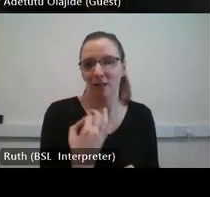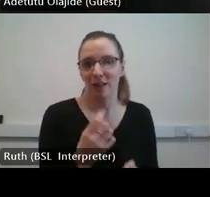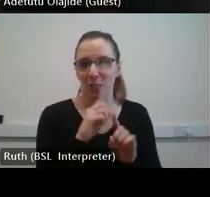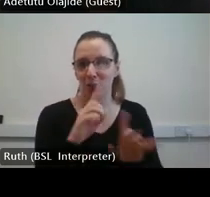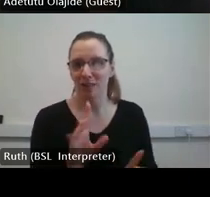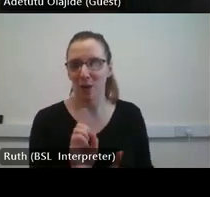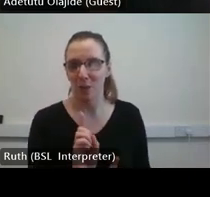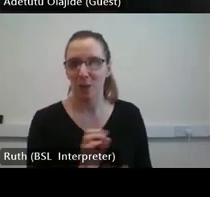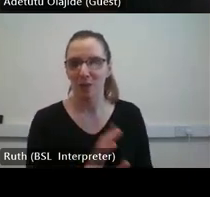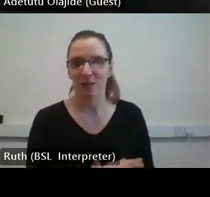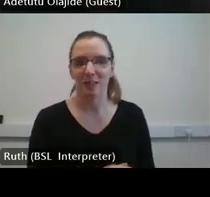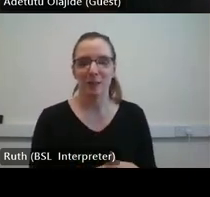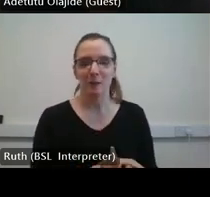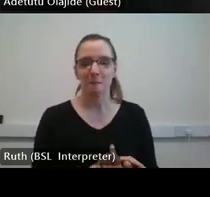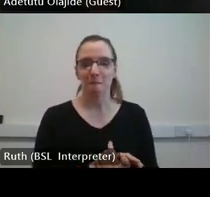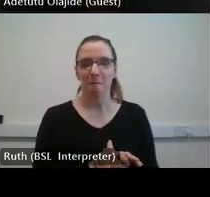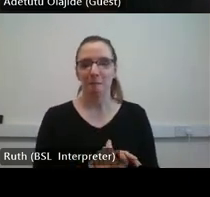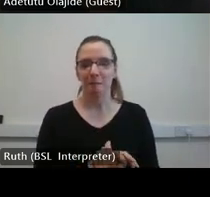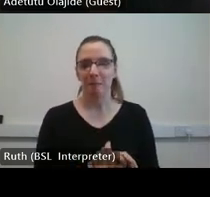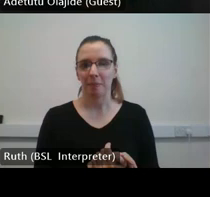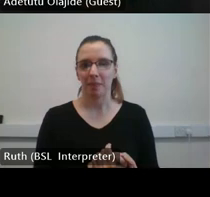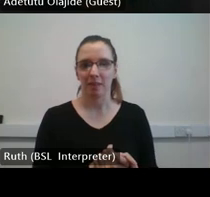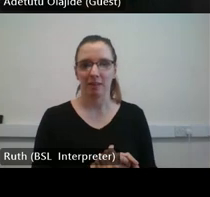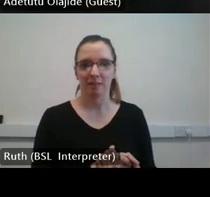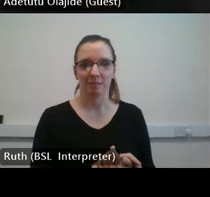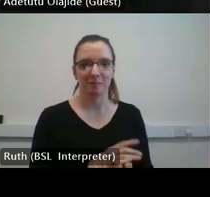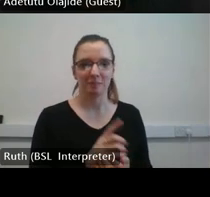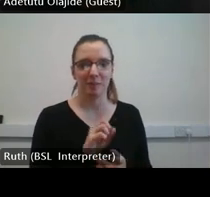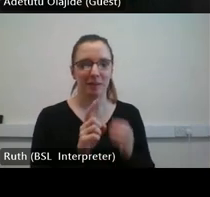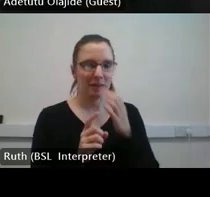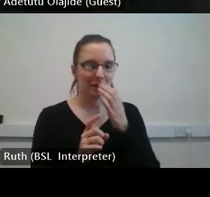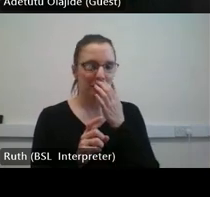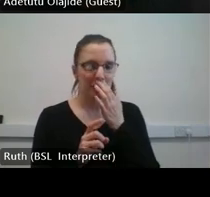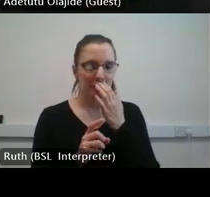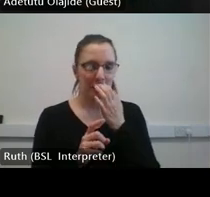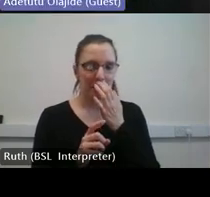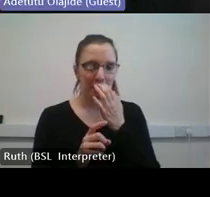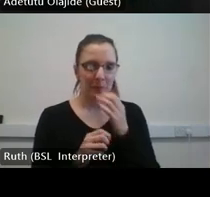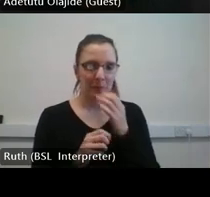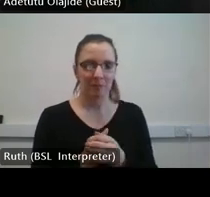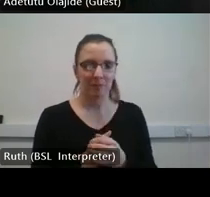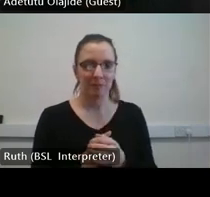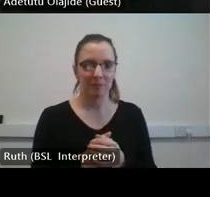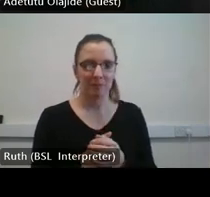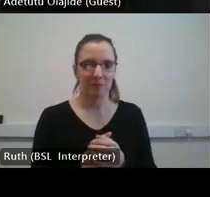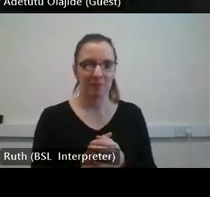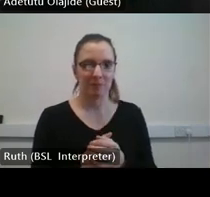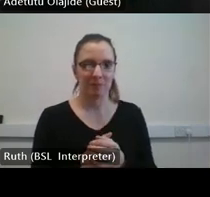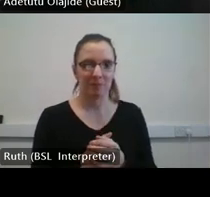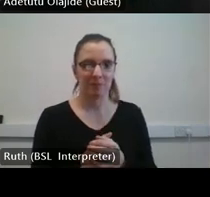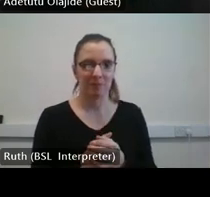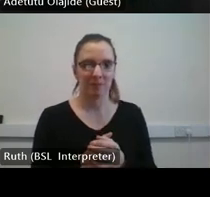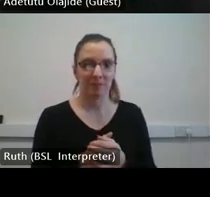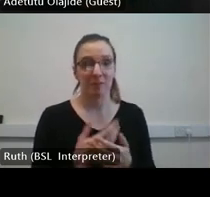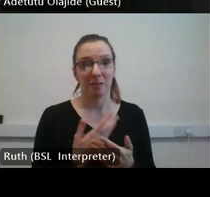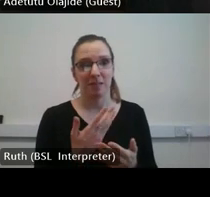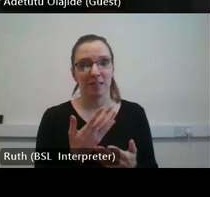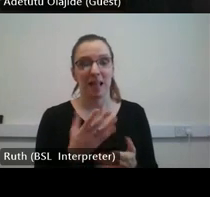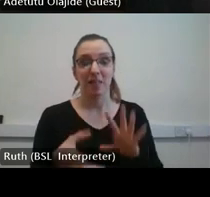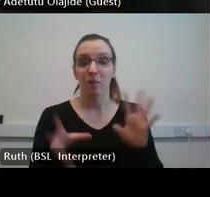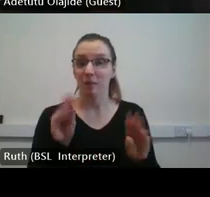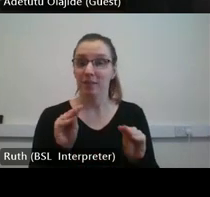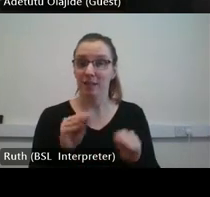that might be an indicator that they're looking that way, but also adopting similar approaches internally. All right, I think we're coming to the